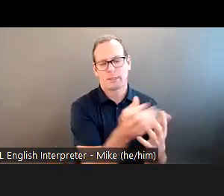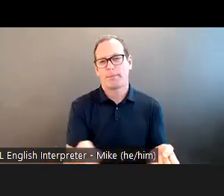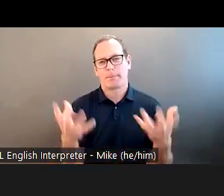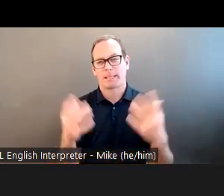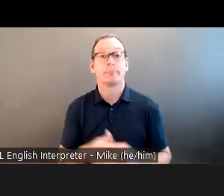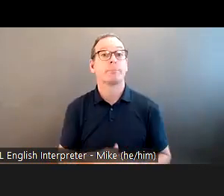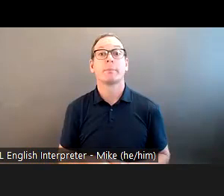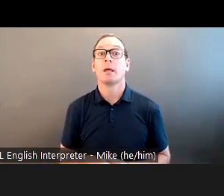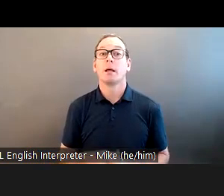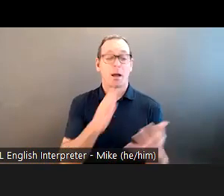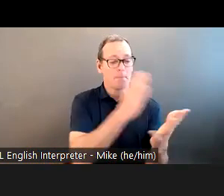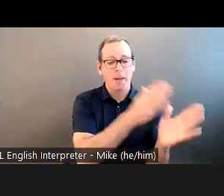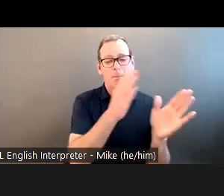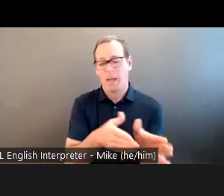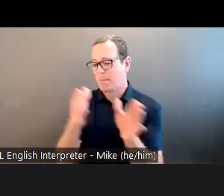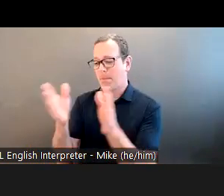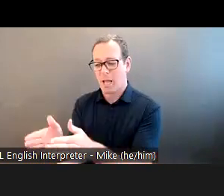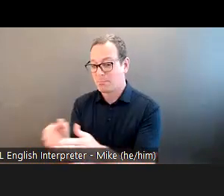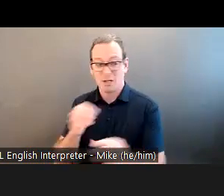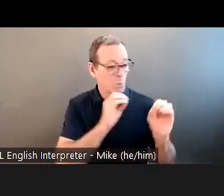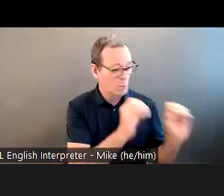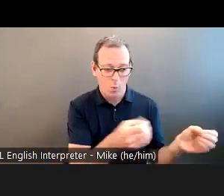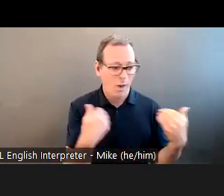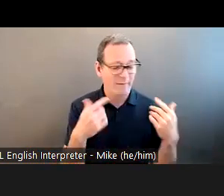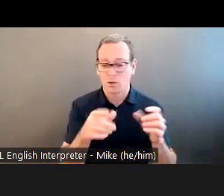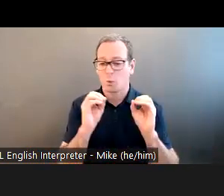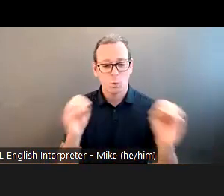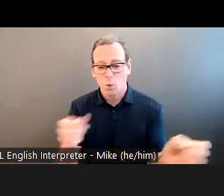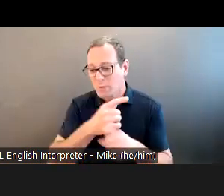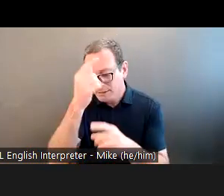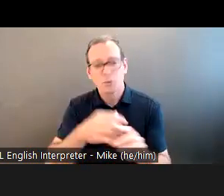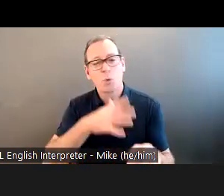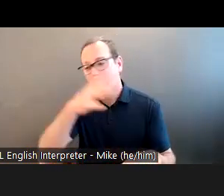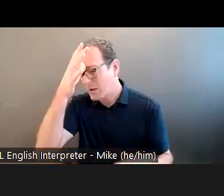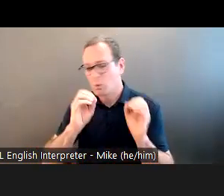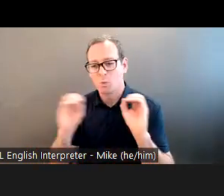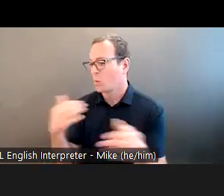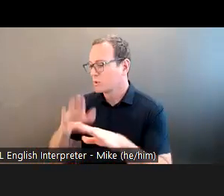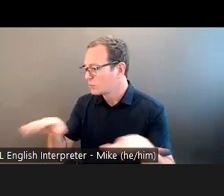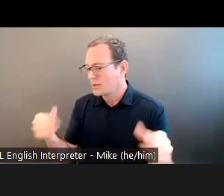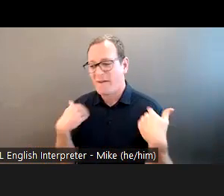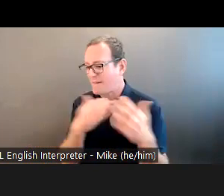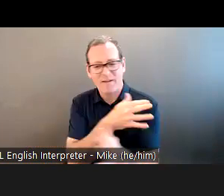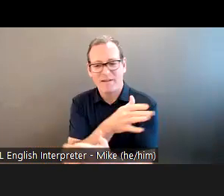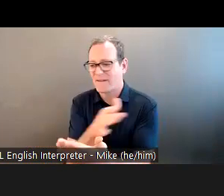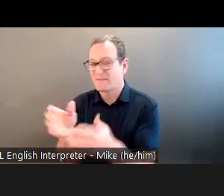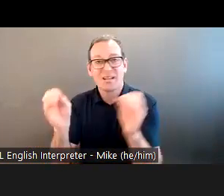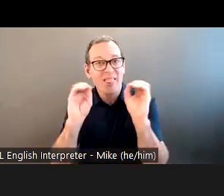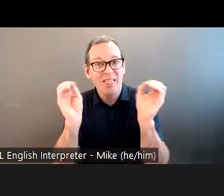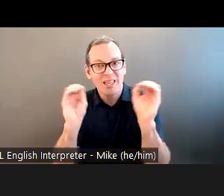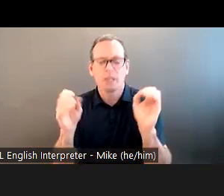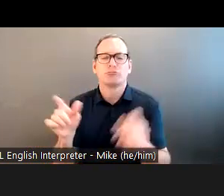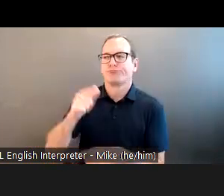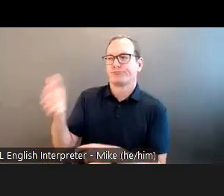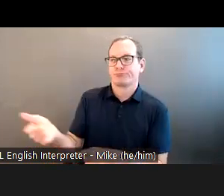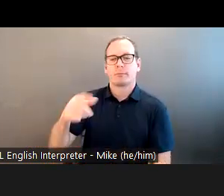your last resort. So if you don't have anybody who falls before them, they will be the last body to make decisions on your